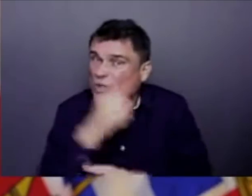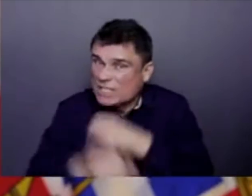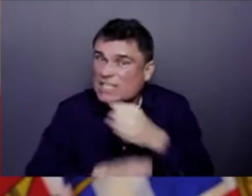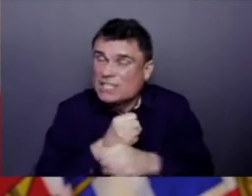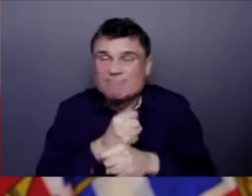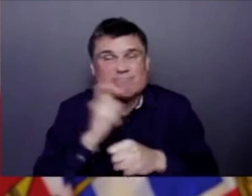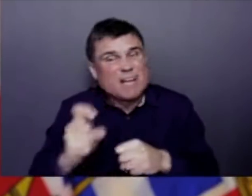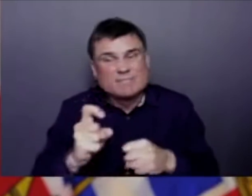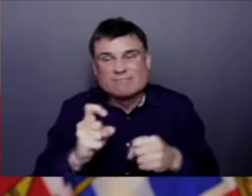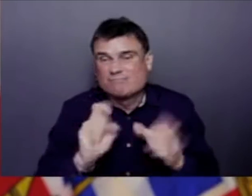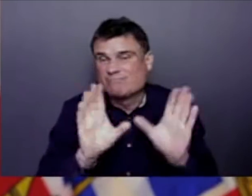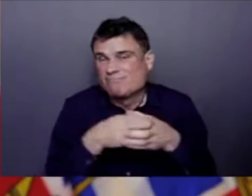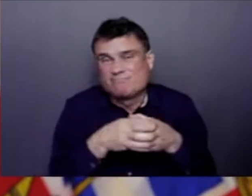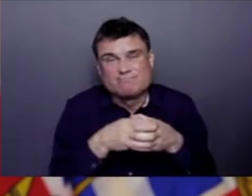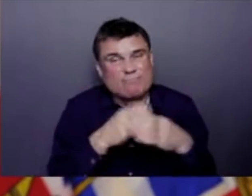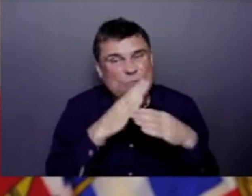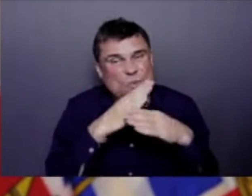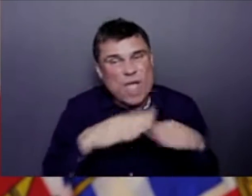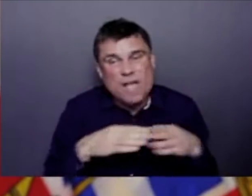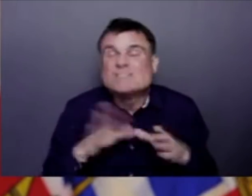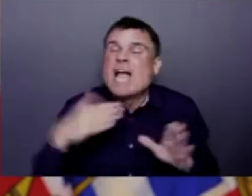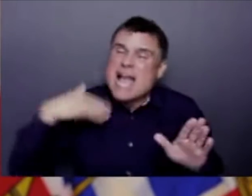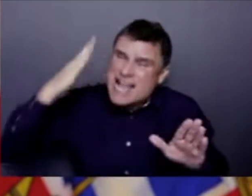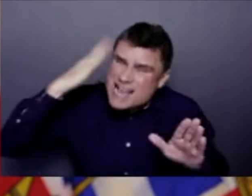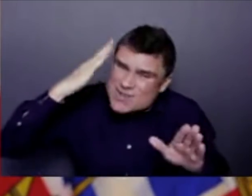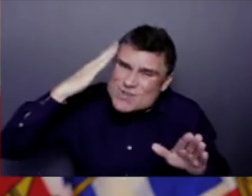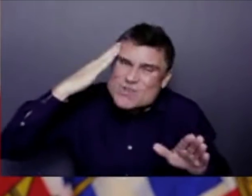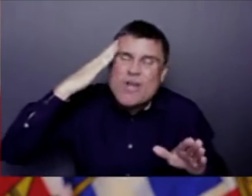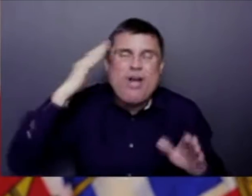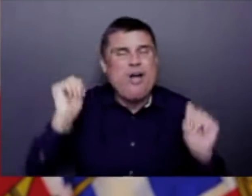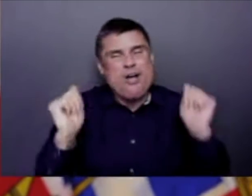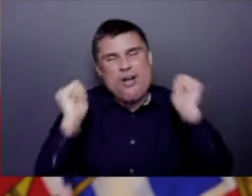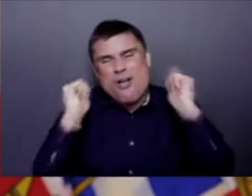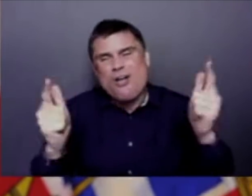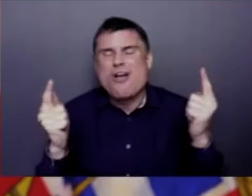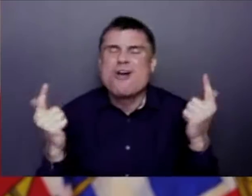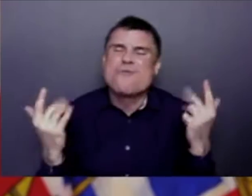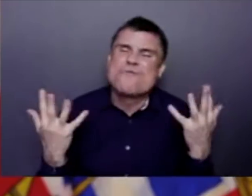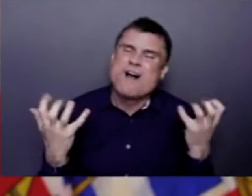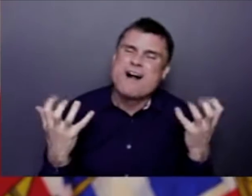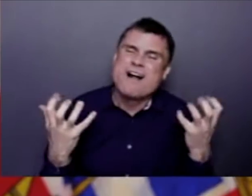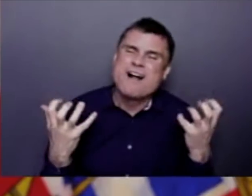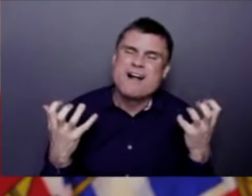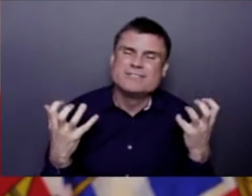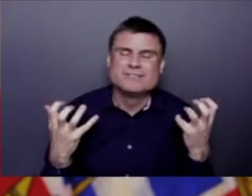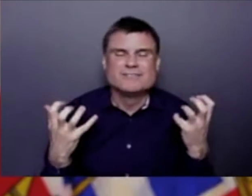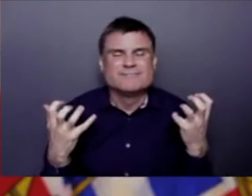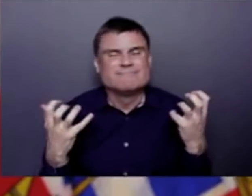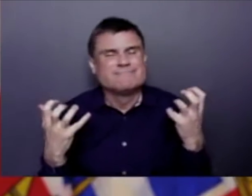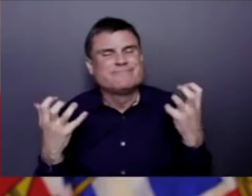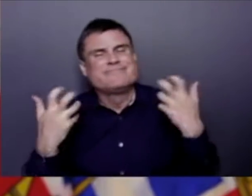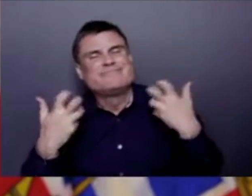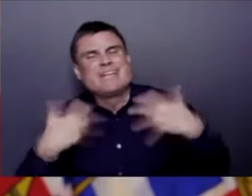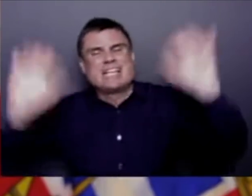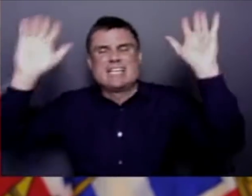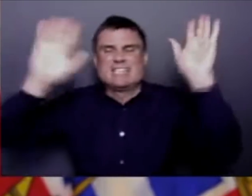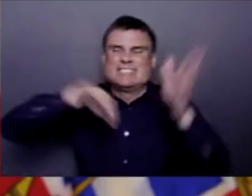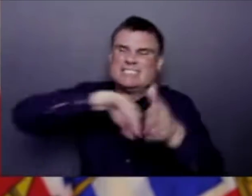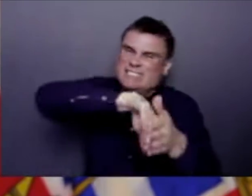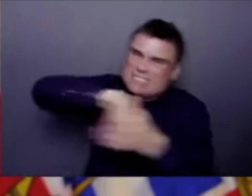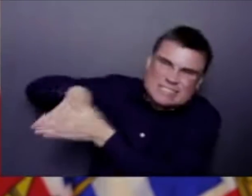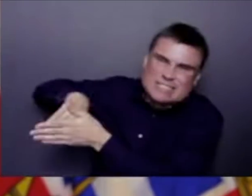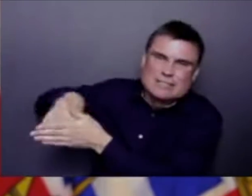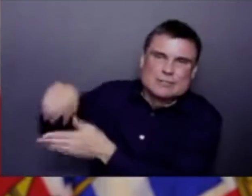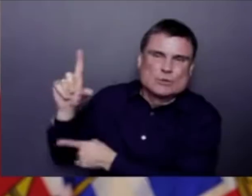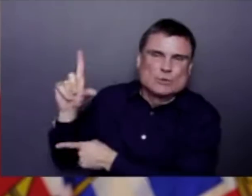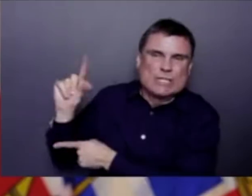2021 is something I know we are all looking forward to. How we mark this occasion varies. It varies